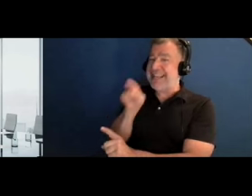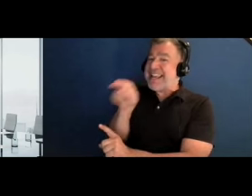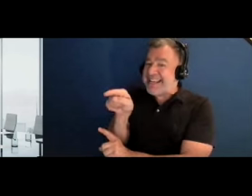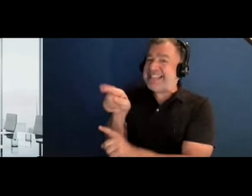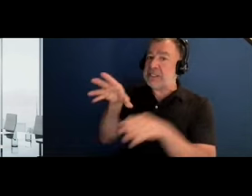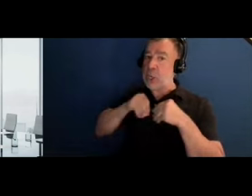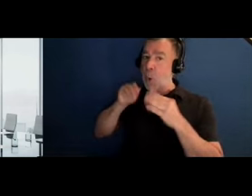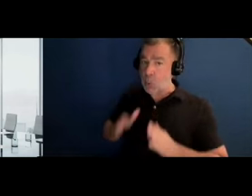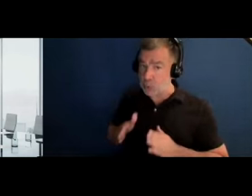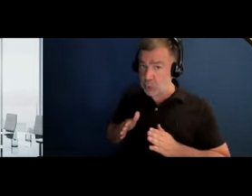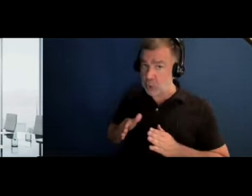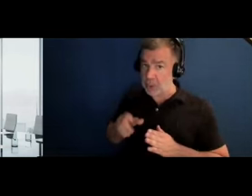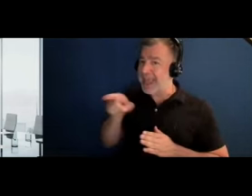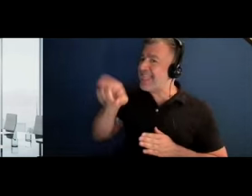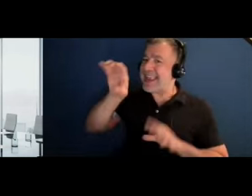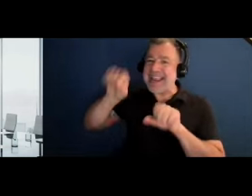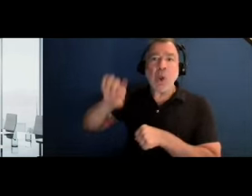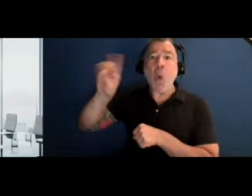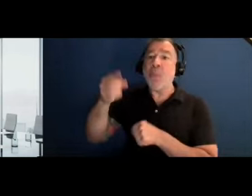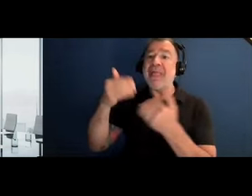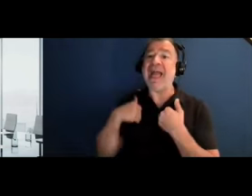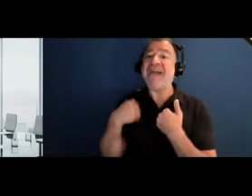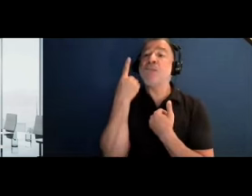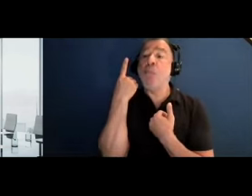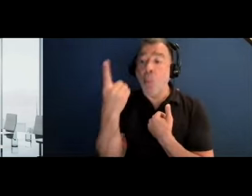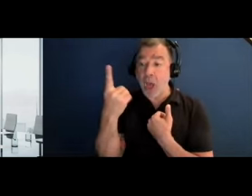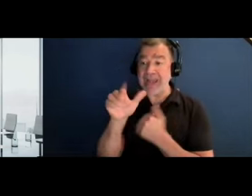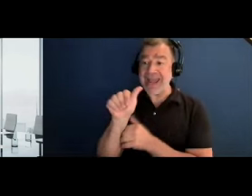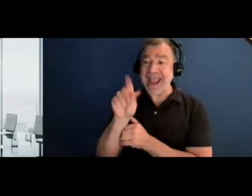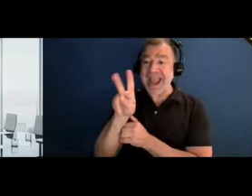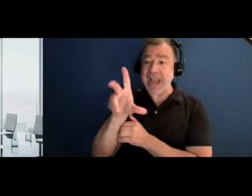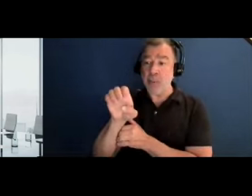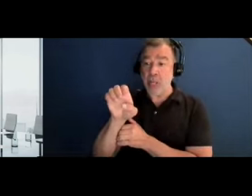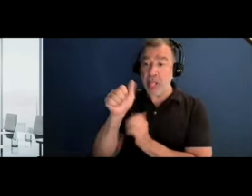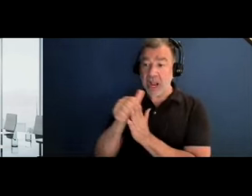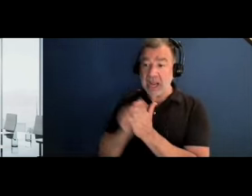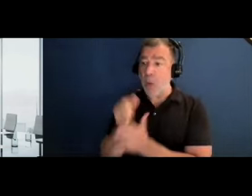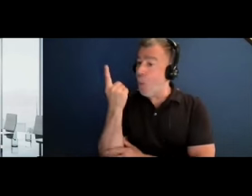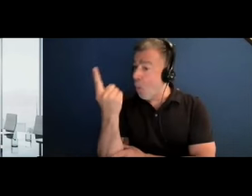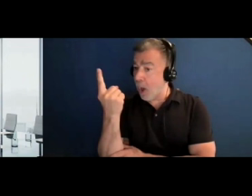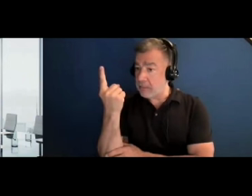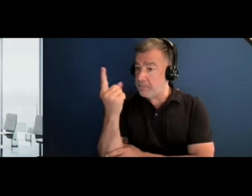only one ABLE account. Next slide, please.